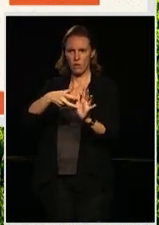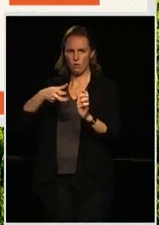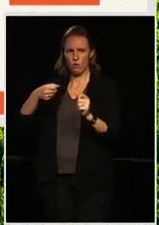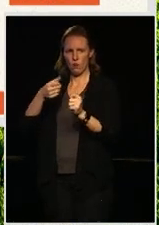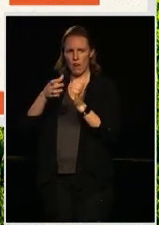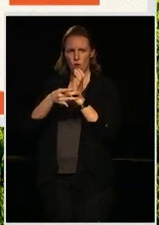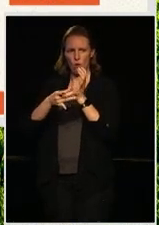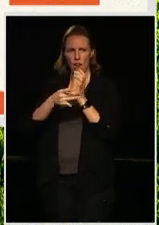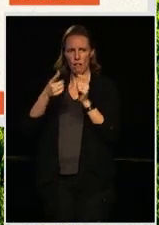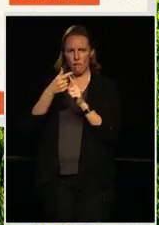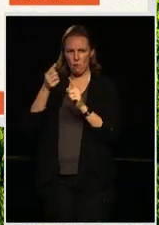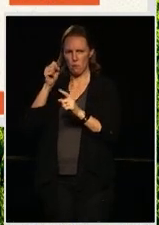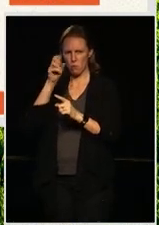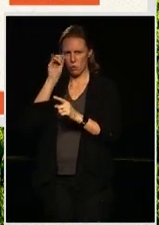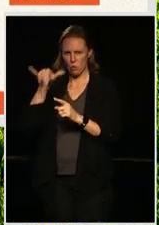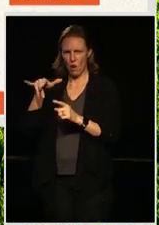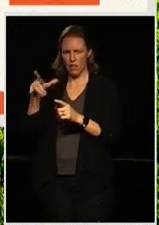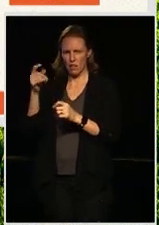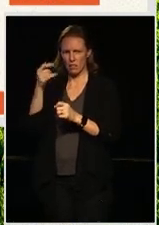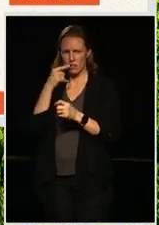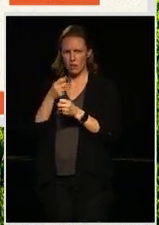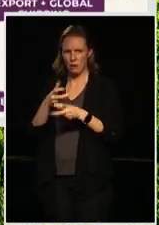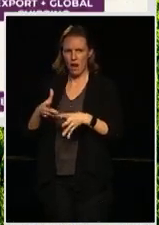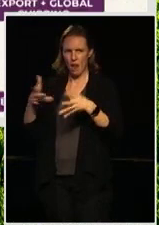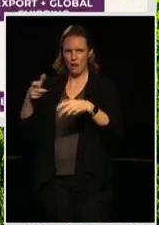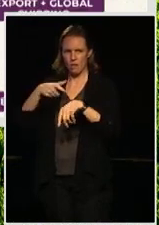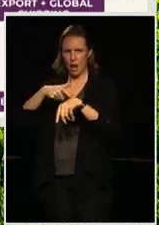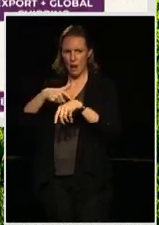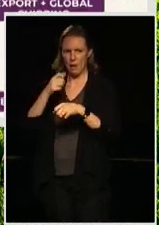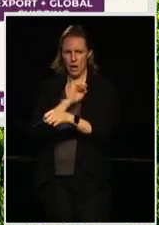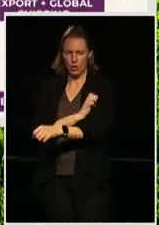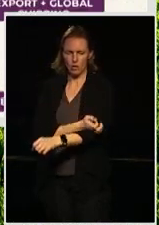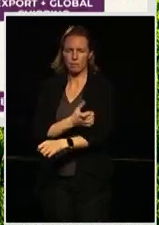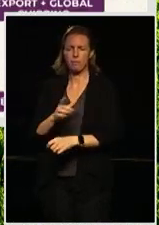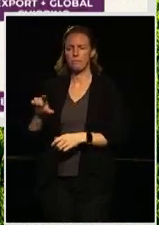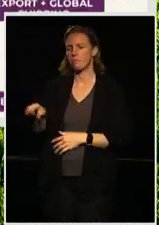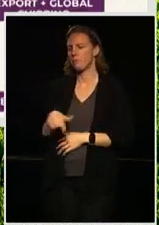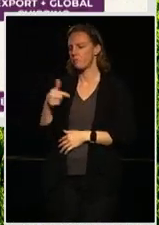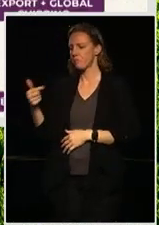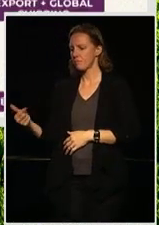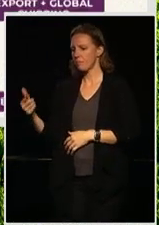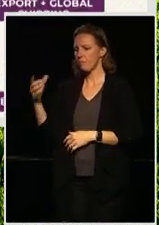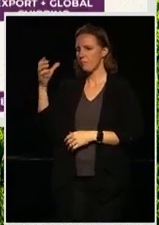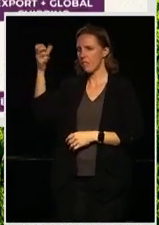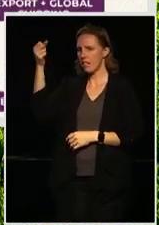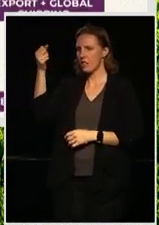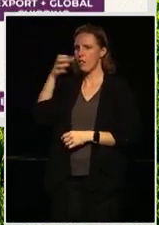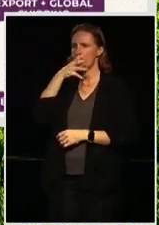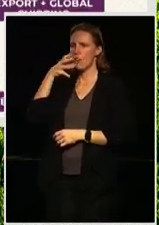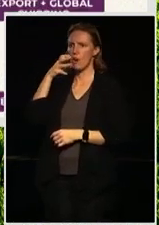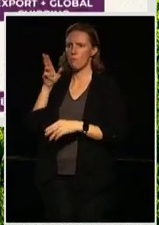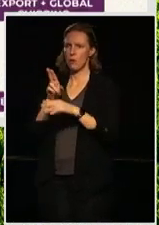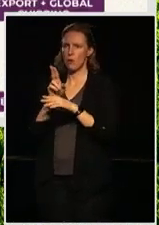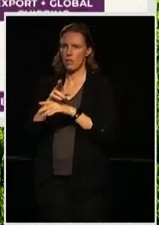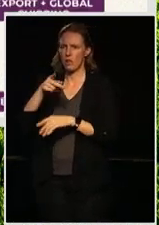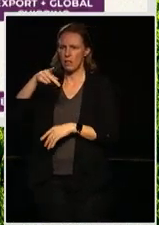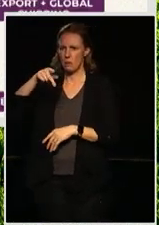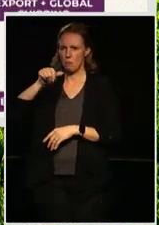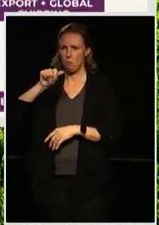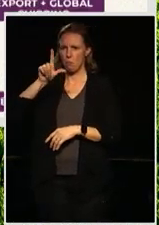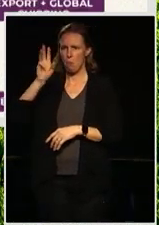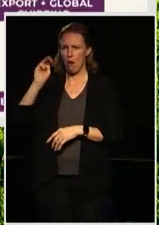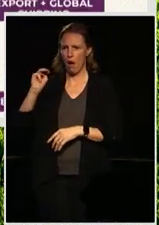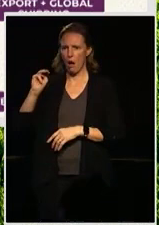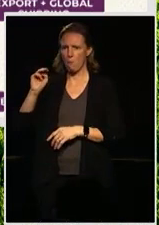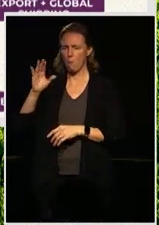releases a lot of emission, spend a lot of time and energy. As an alternative, the dairy farms use palm oil, the imported